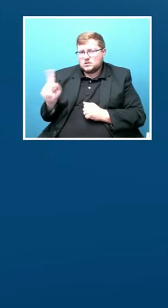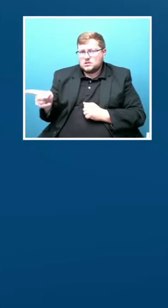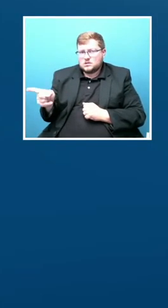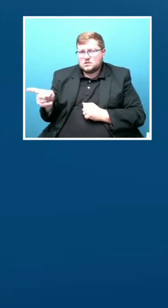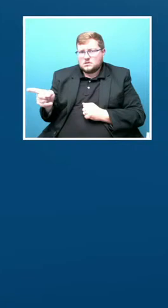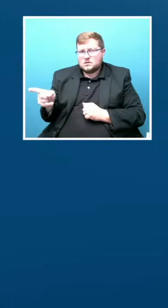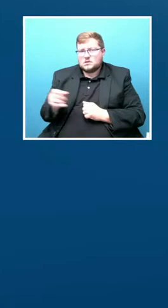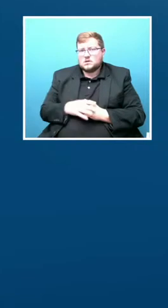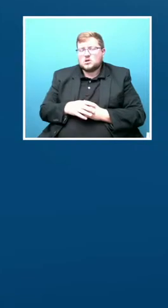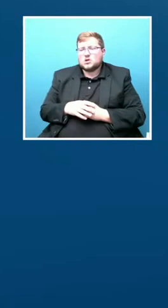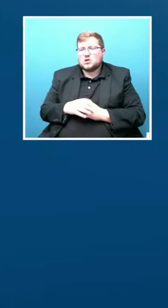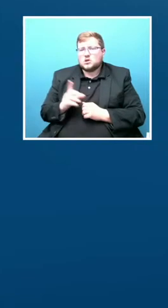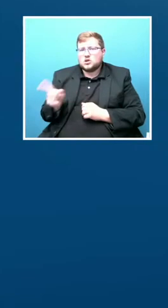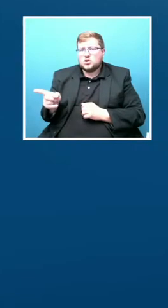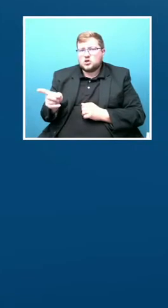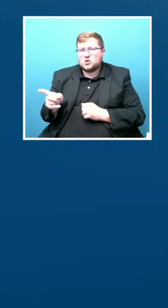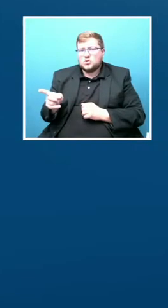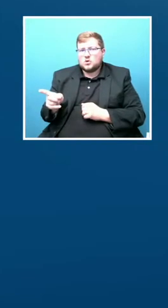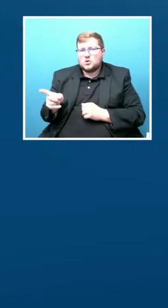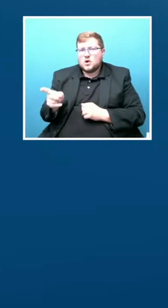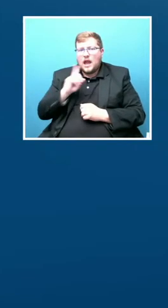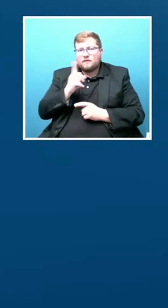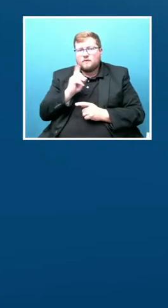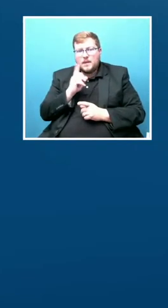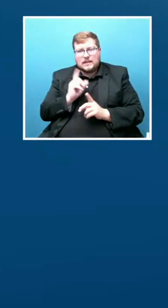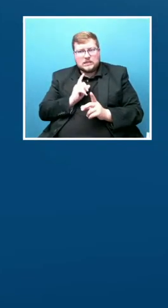since you have been mounting challenges